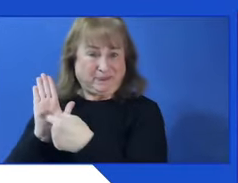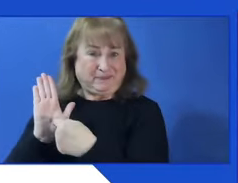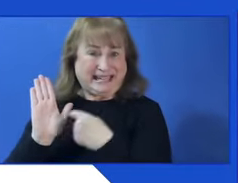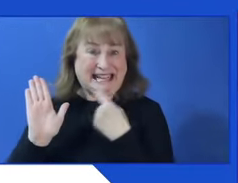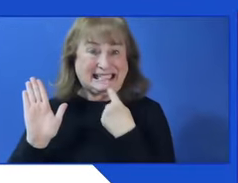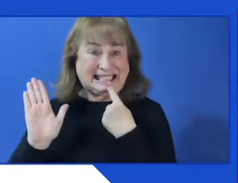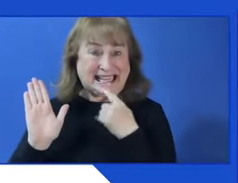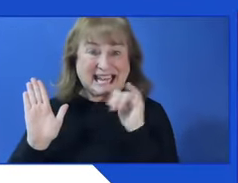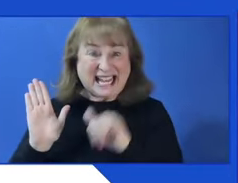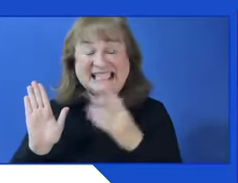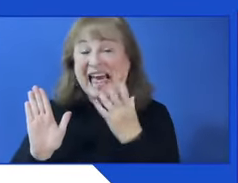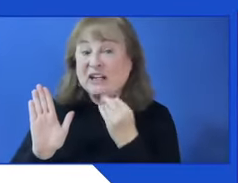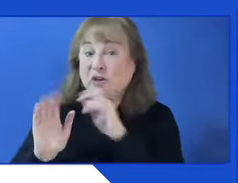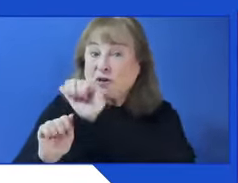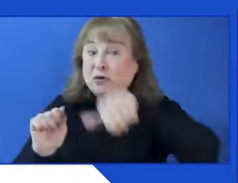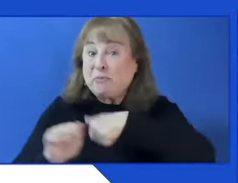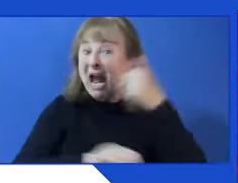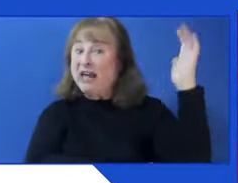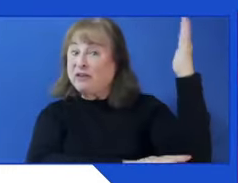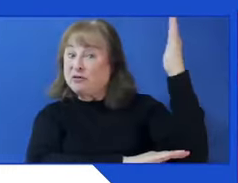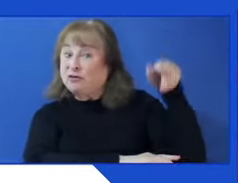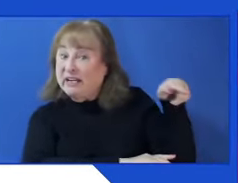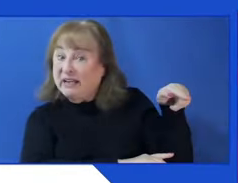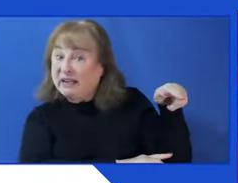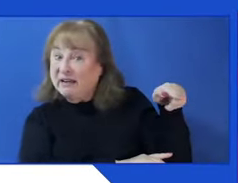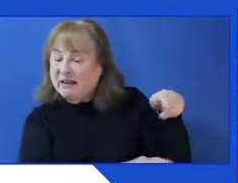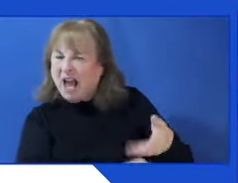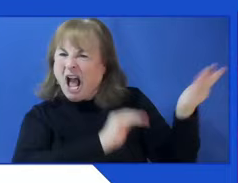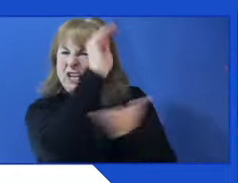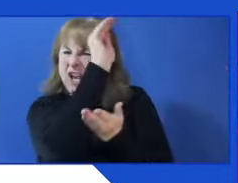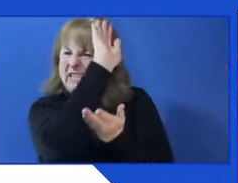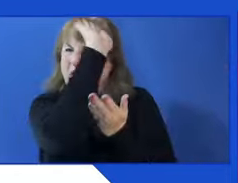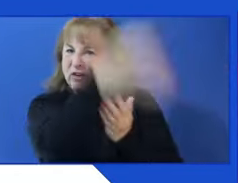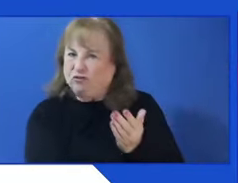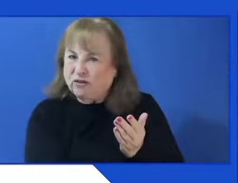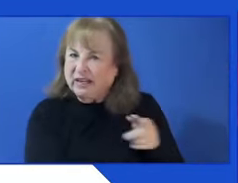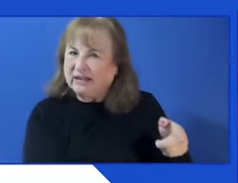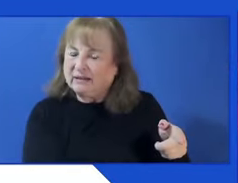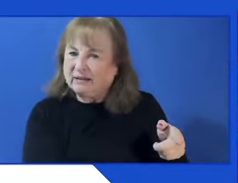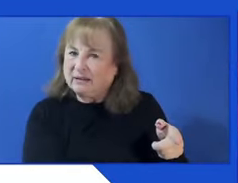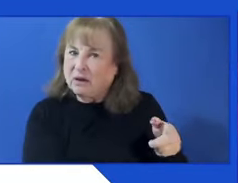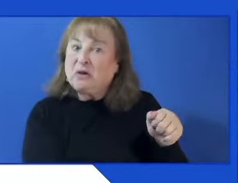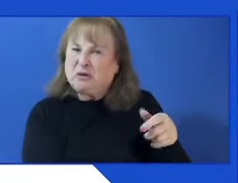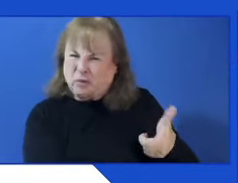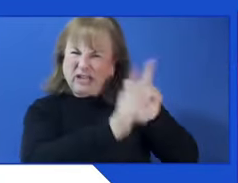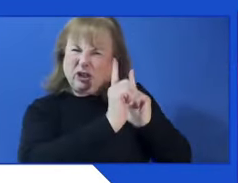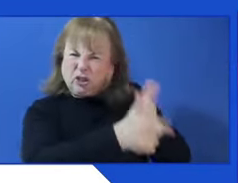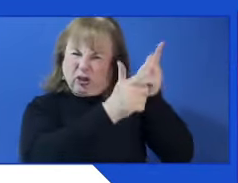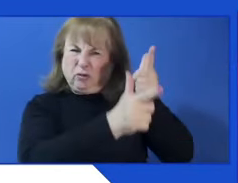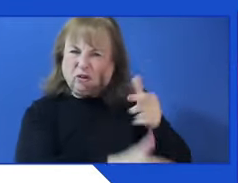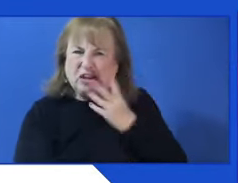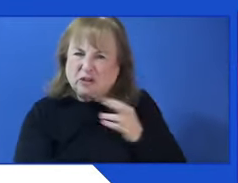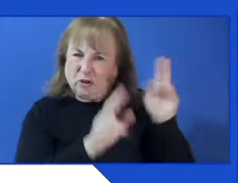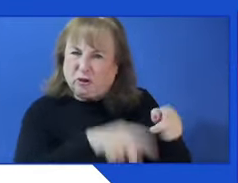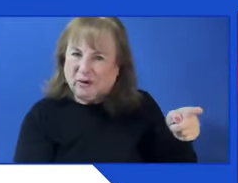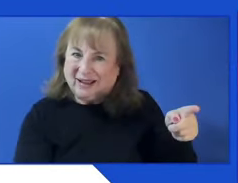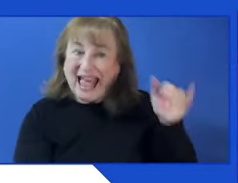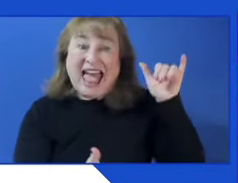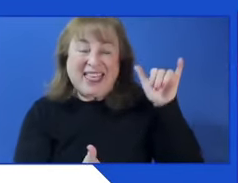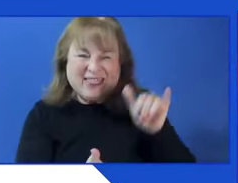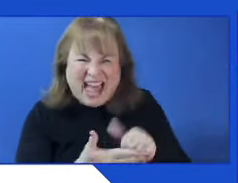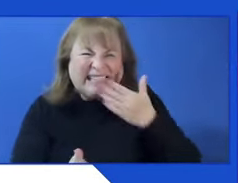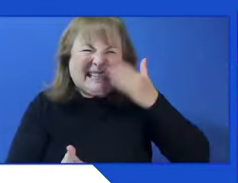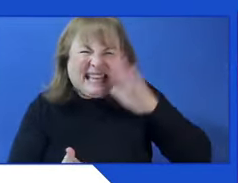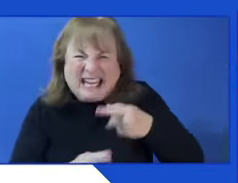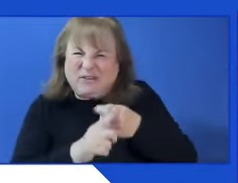is that a Jew behind the tree? Cut down the tree so you can shoot him. That is the evil